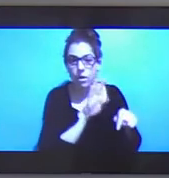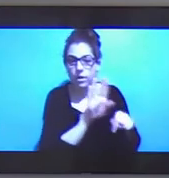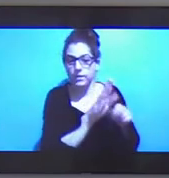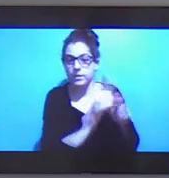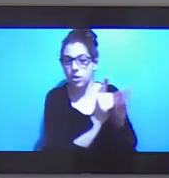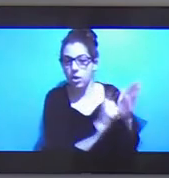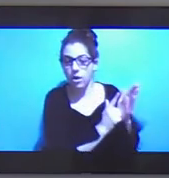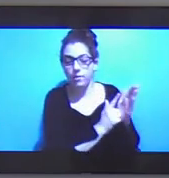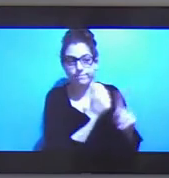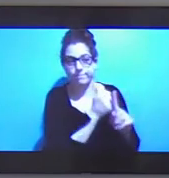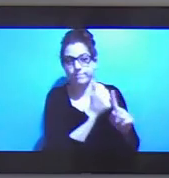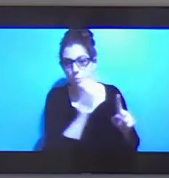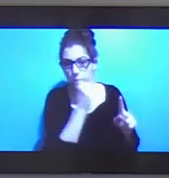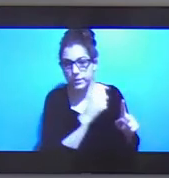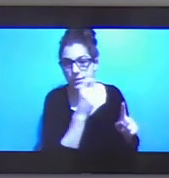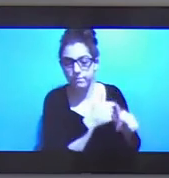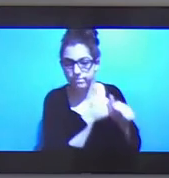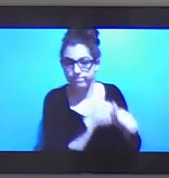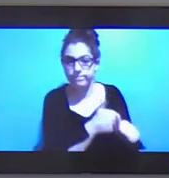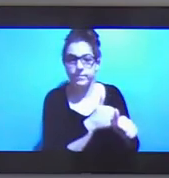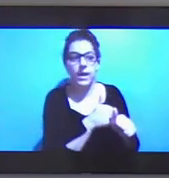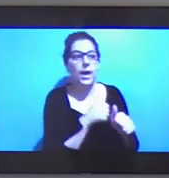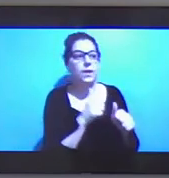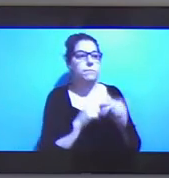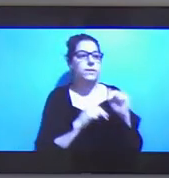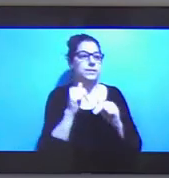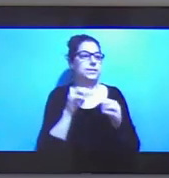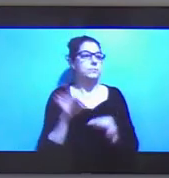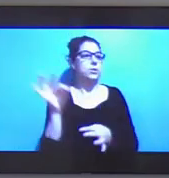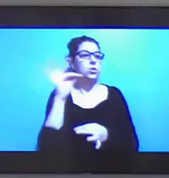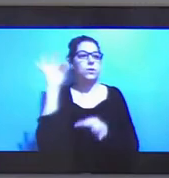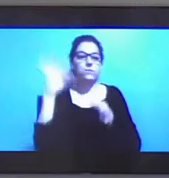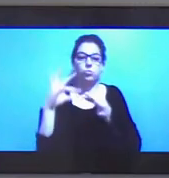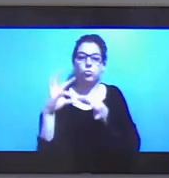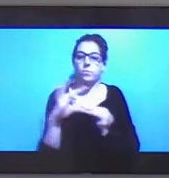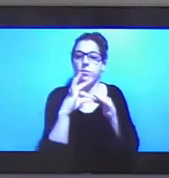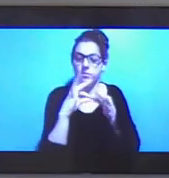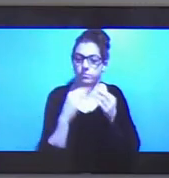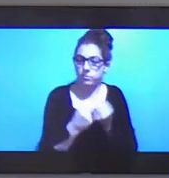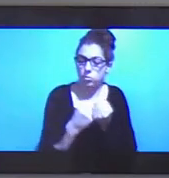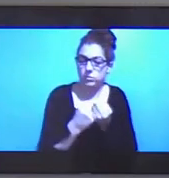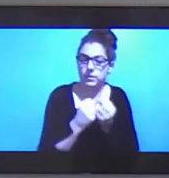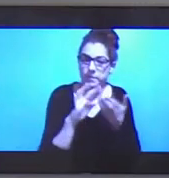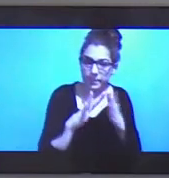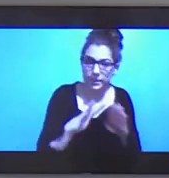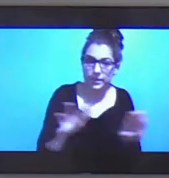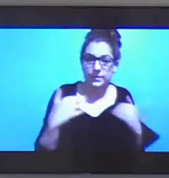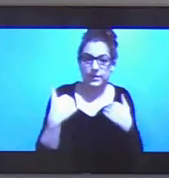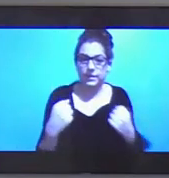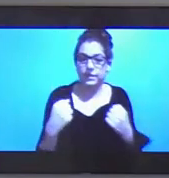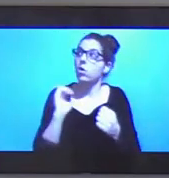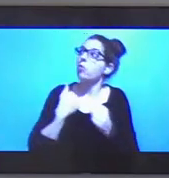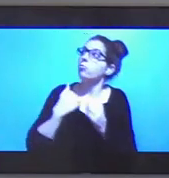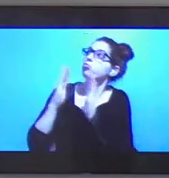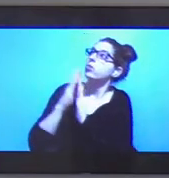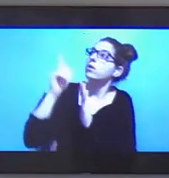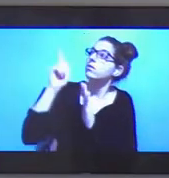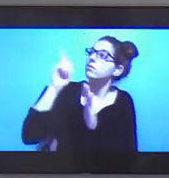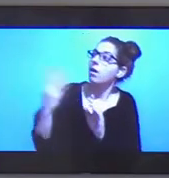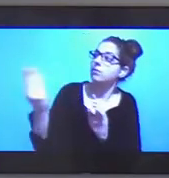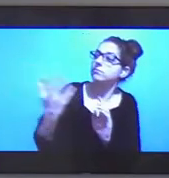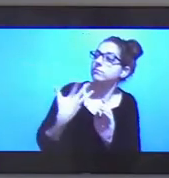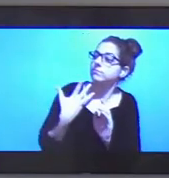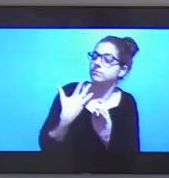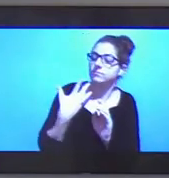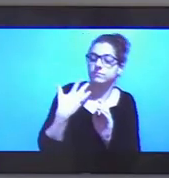wisdom and build a spirit of cooperation that promotes peace and healing. Receive our prayer, O God. Your mercy is great.